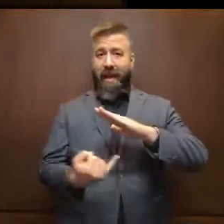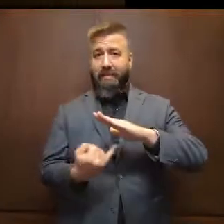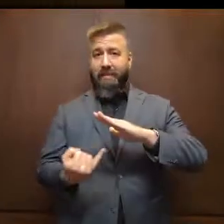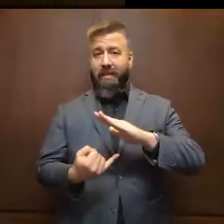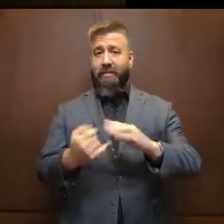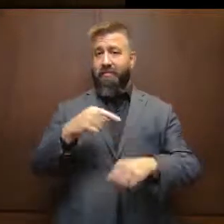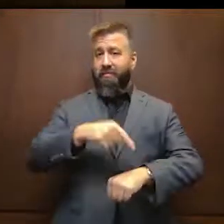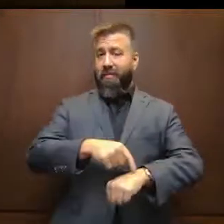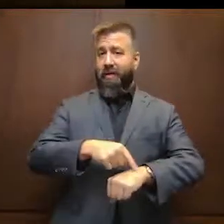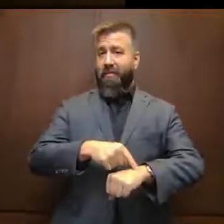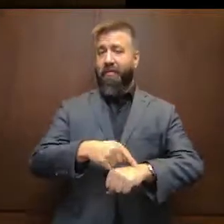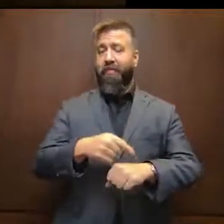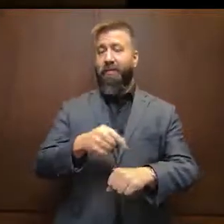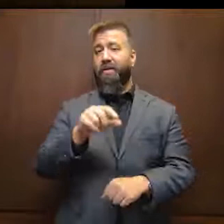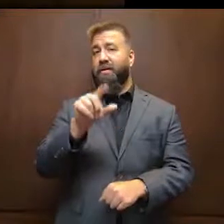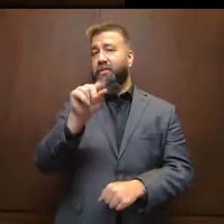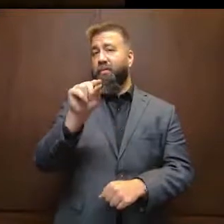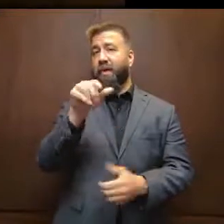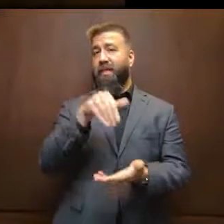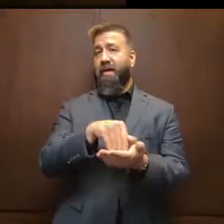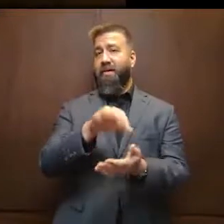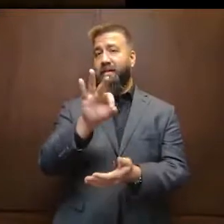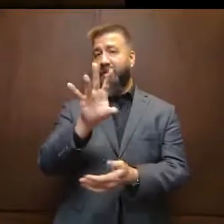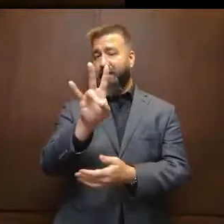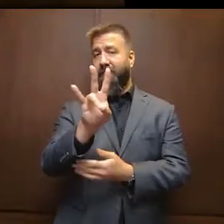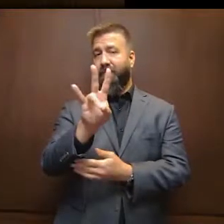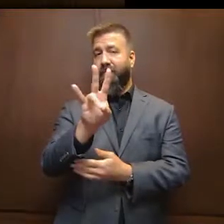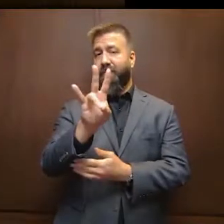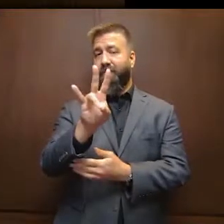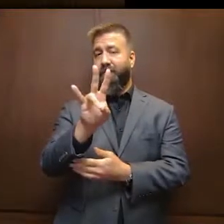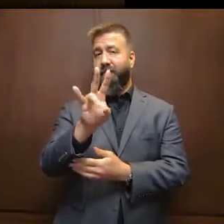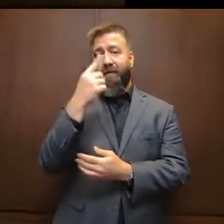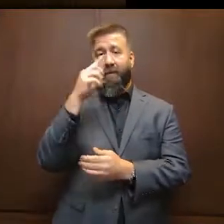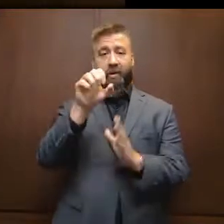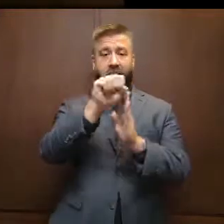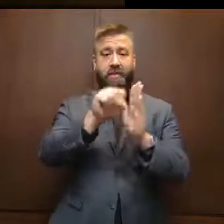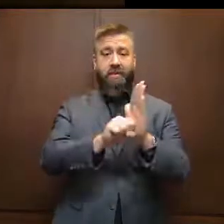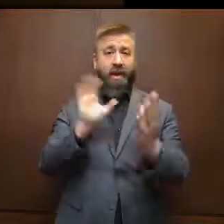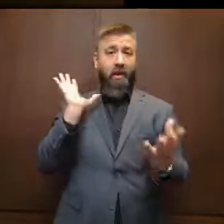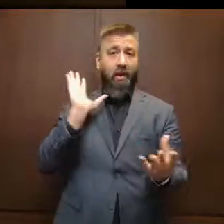are at 20,097. For state totals,